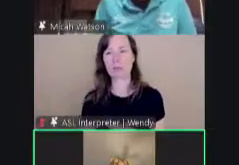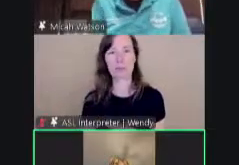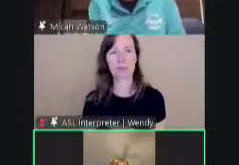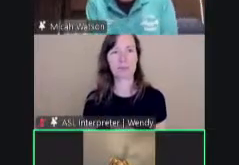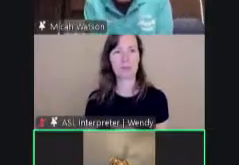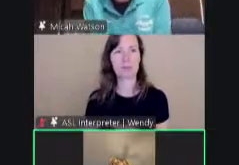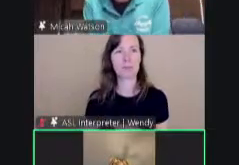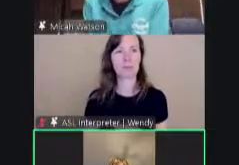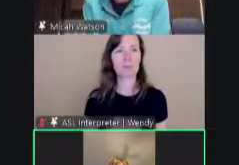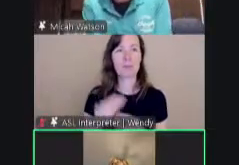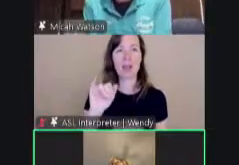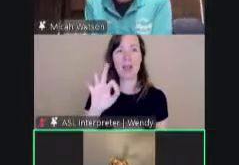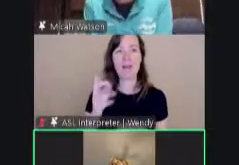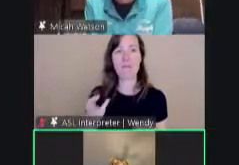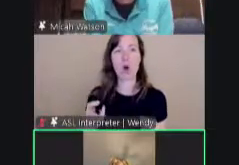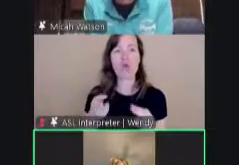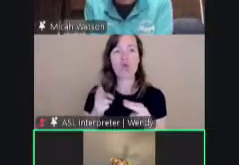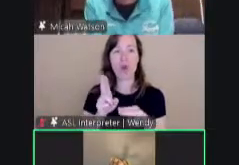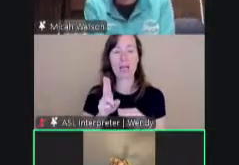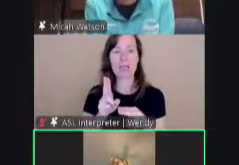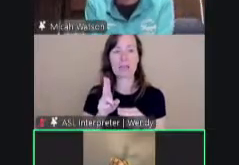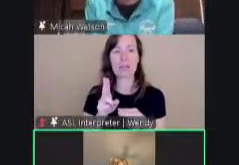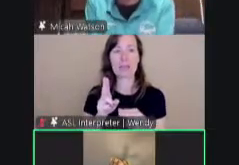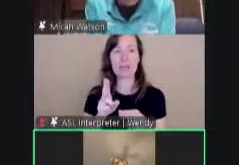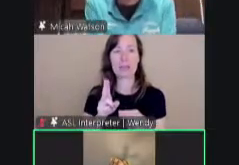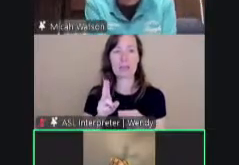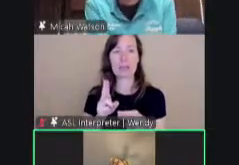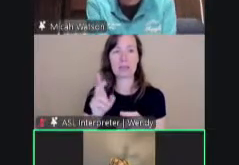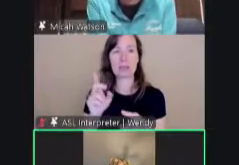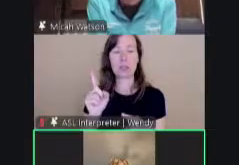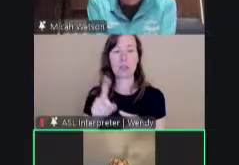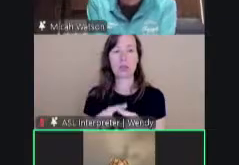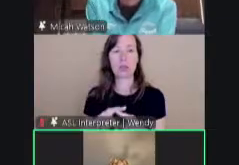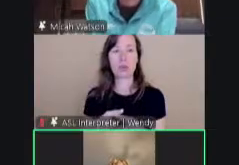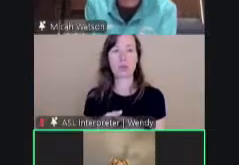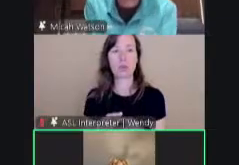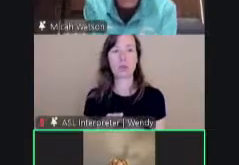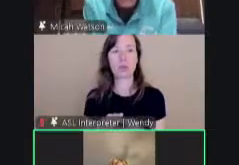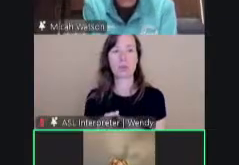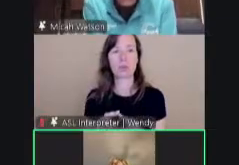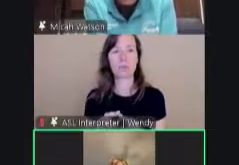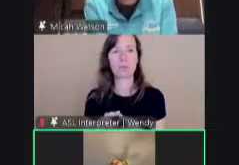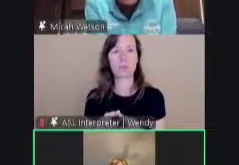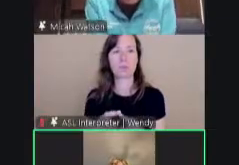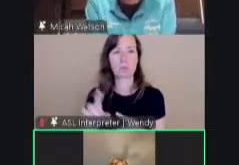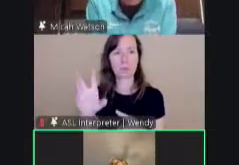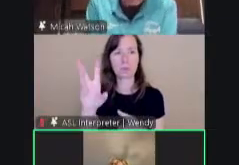you raise that up to